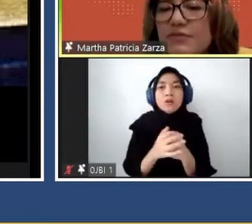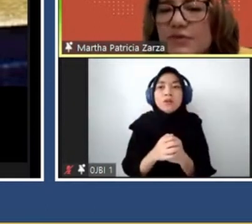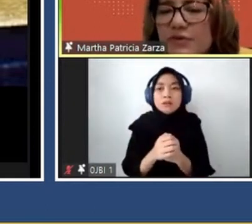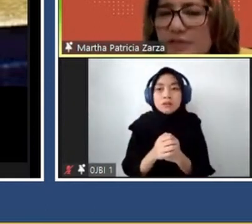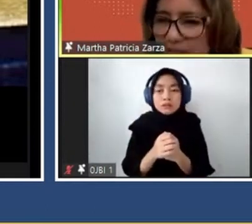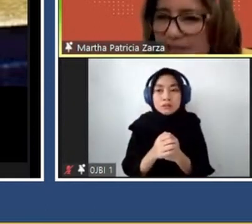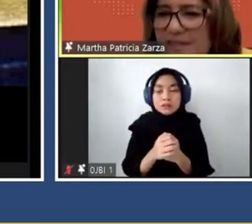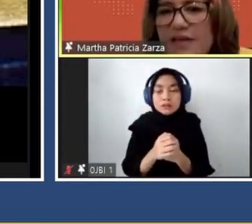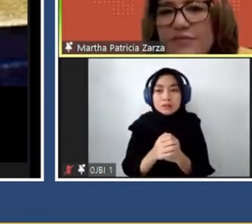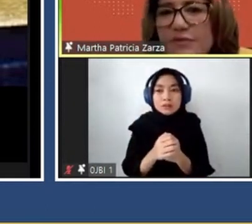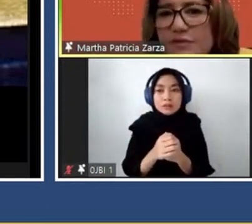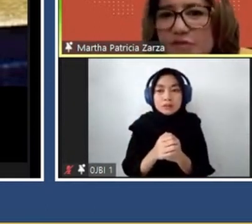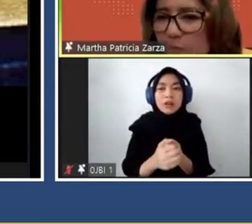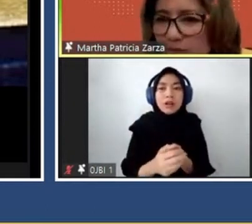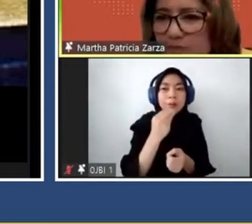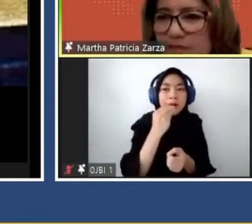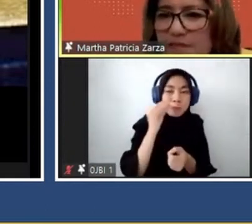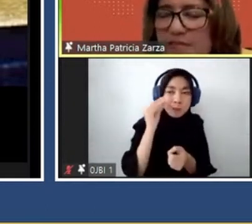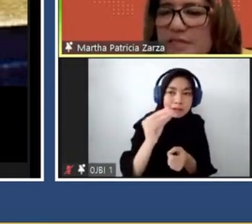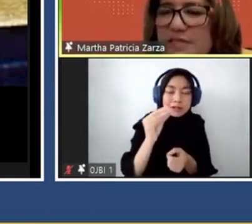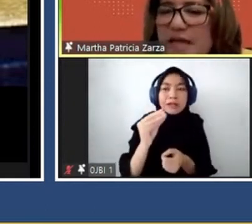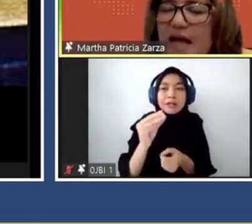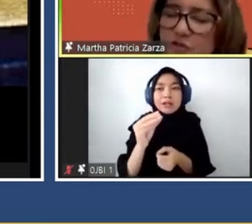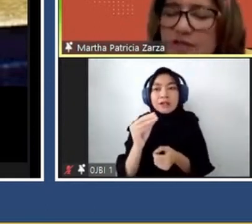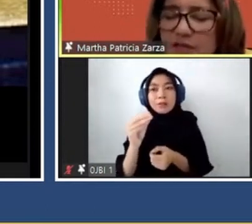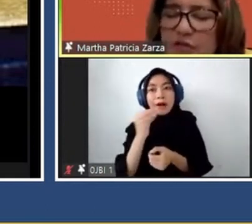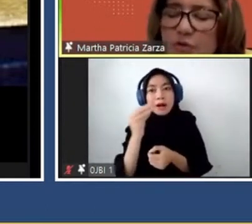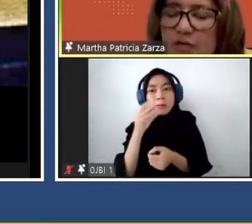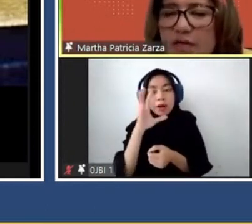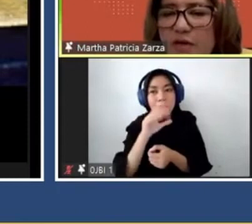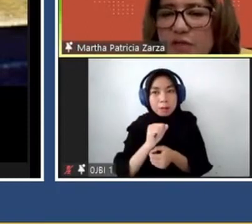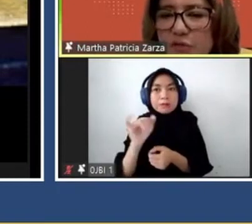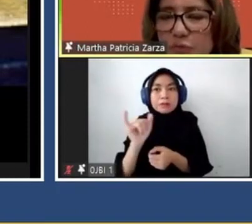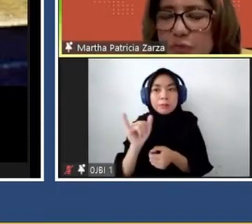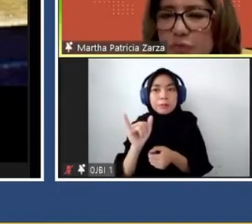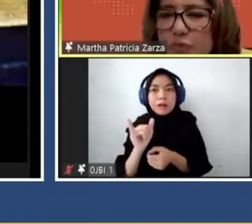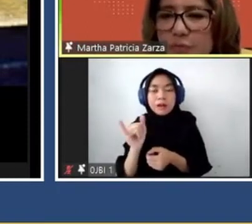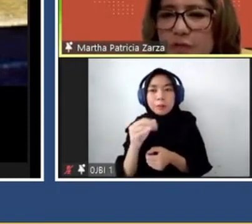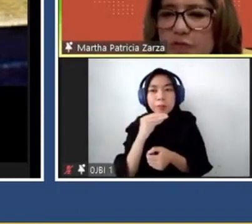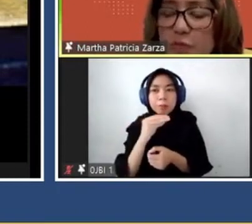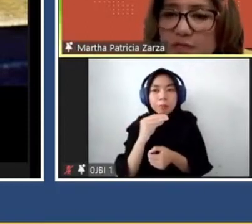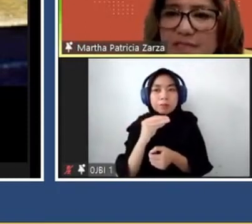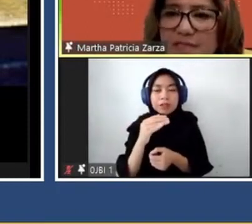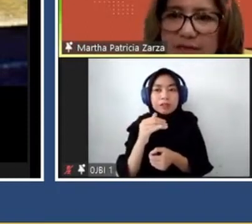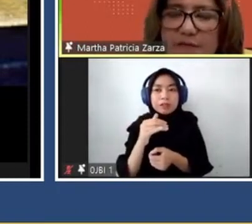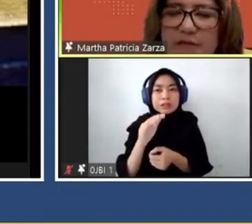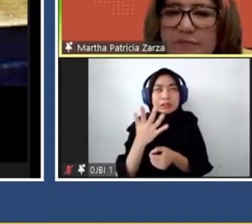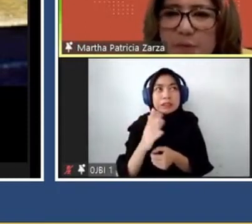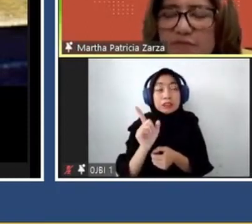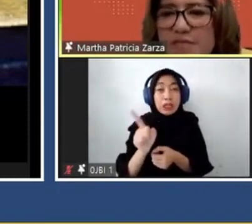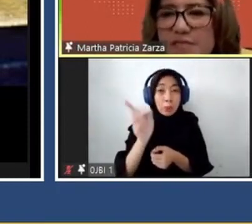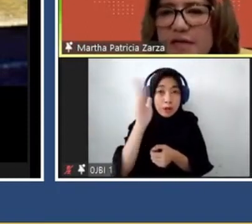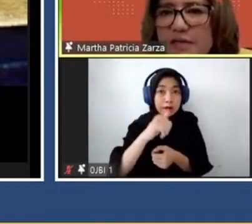breakfast, for dinner time, for supper. That's actually, they usually make only two meals a day,